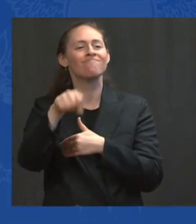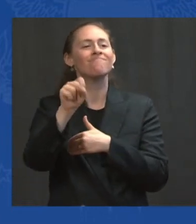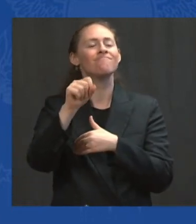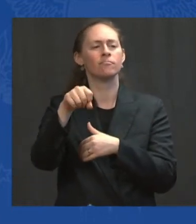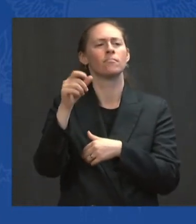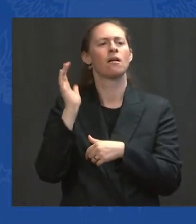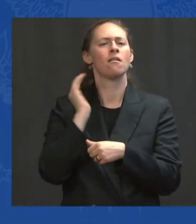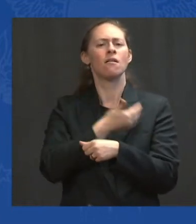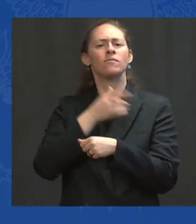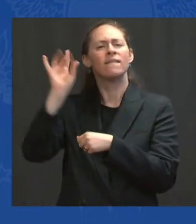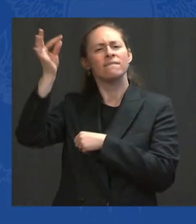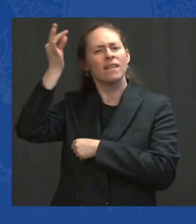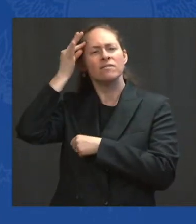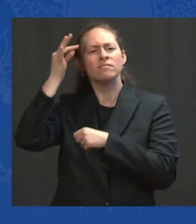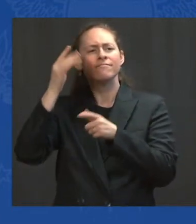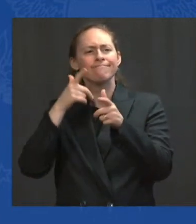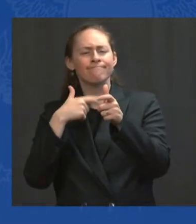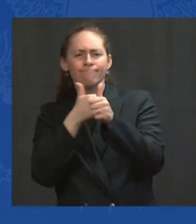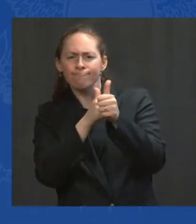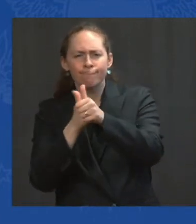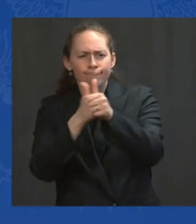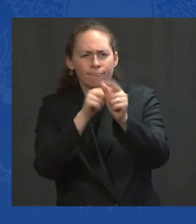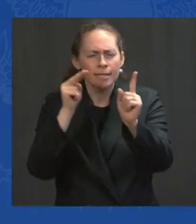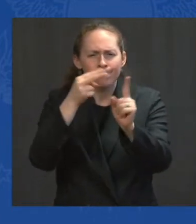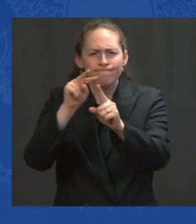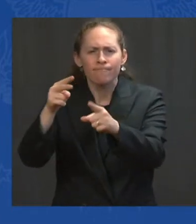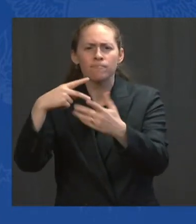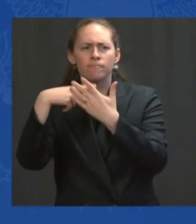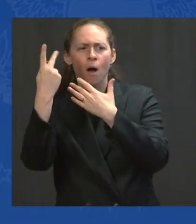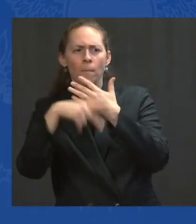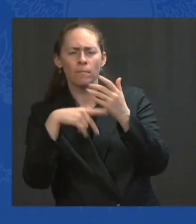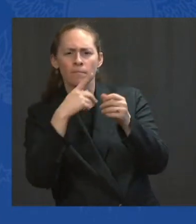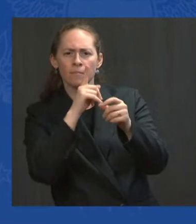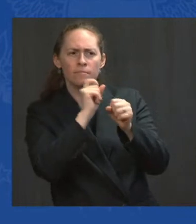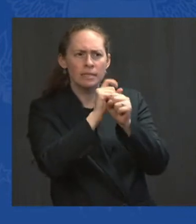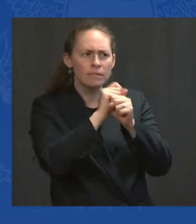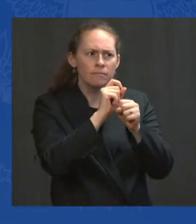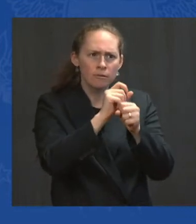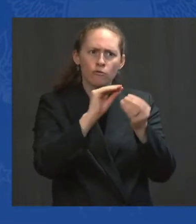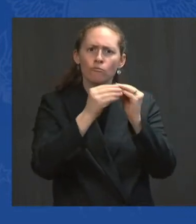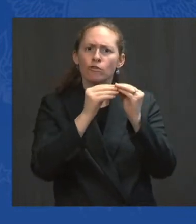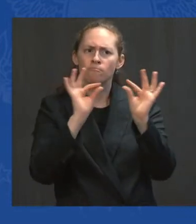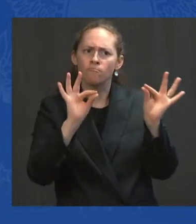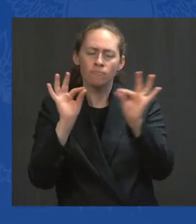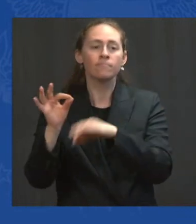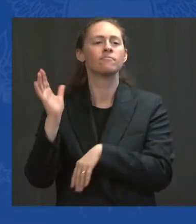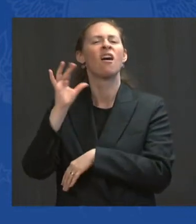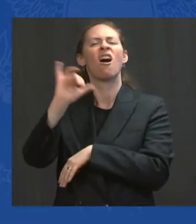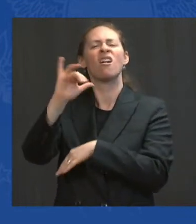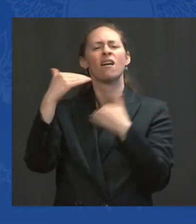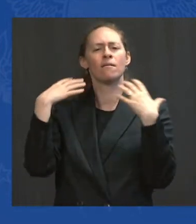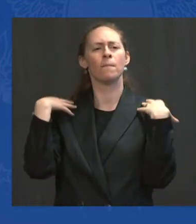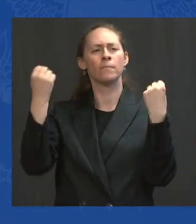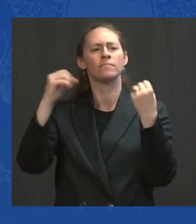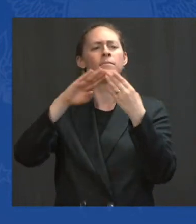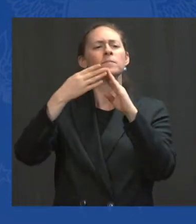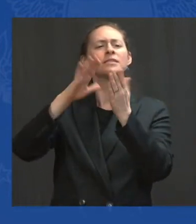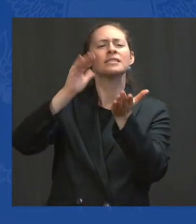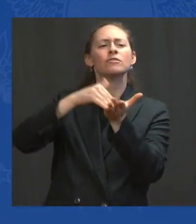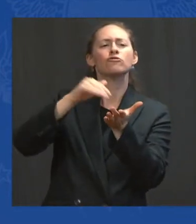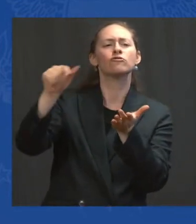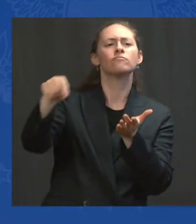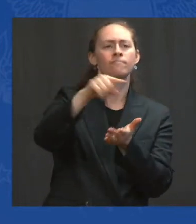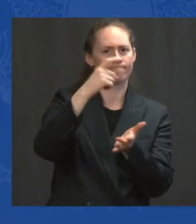the very first few weeks of the administration. You know, at our community health centers, more than 75% of people vaccinated at